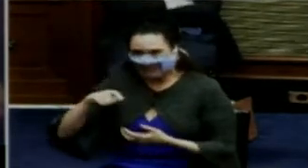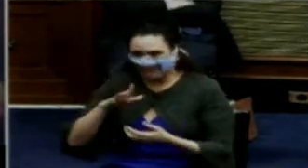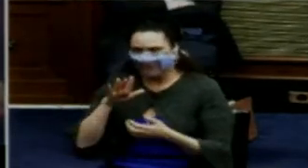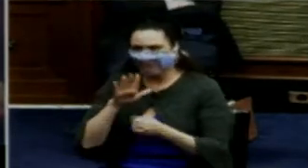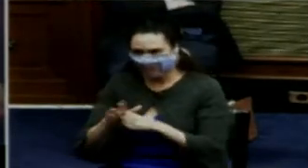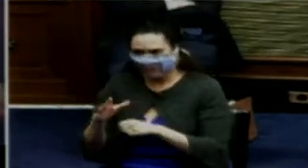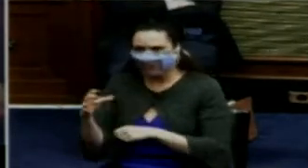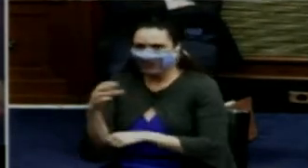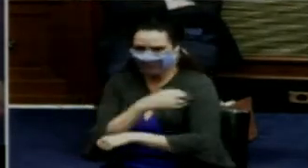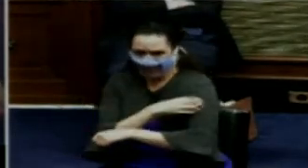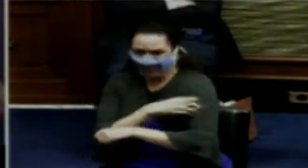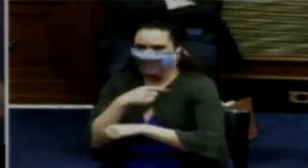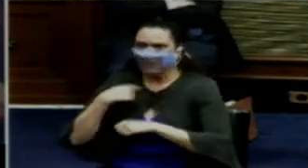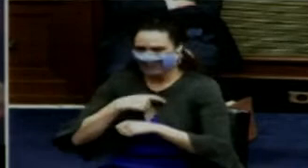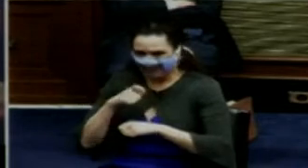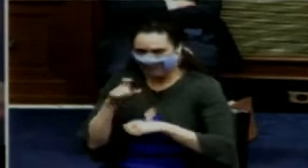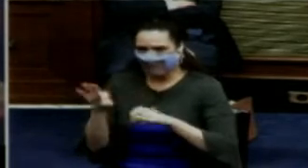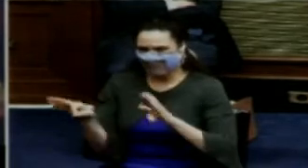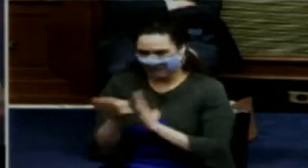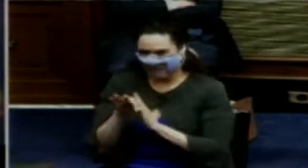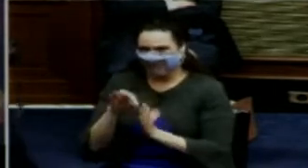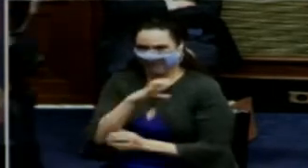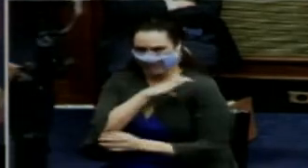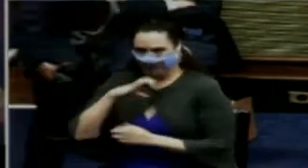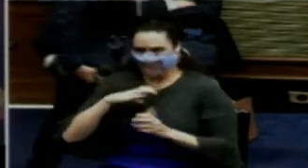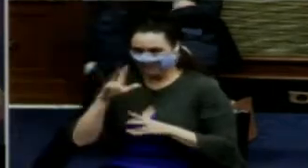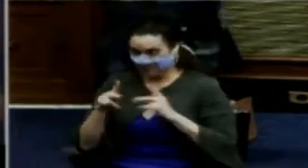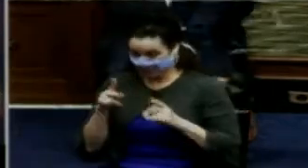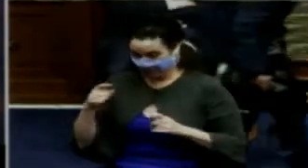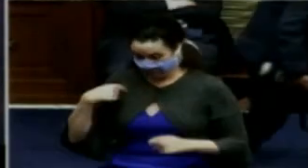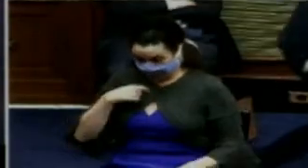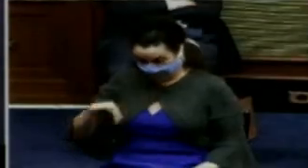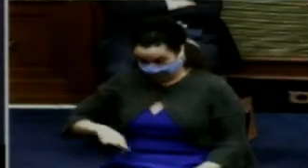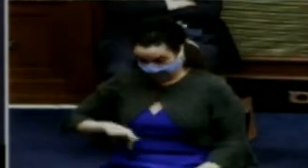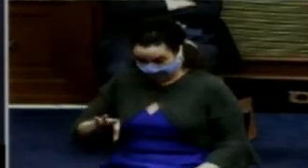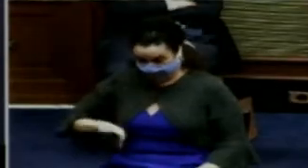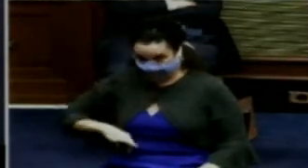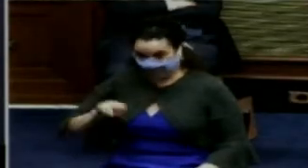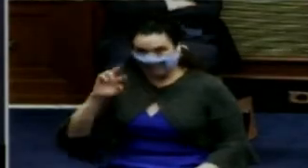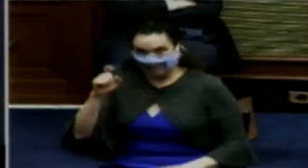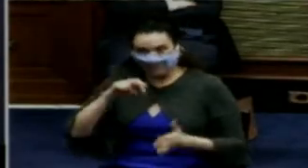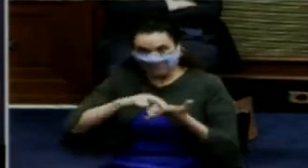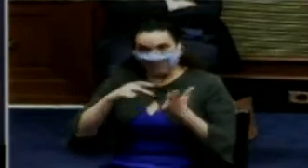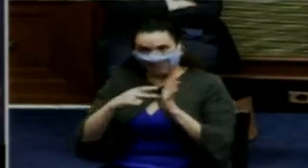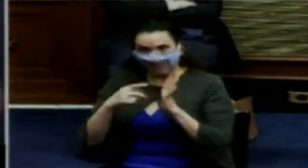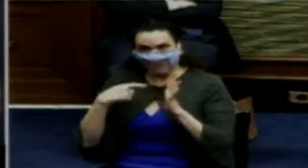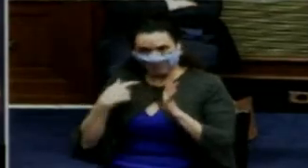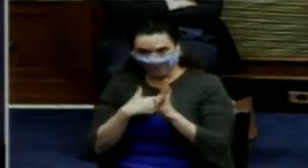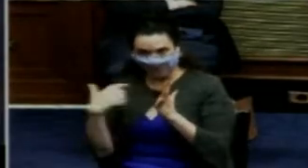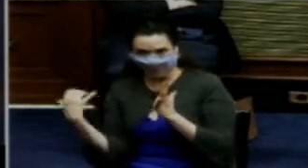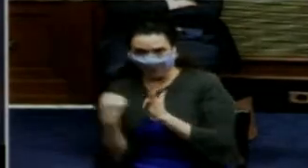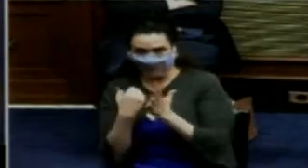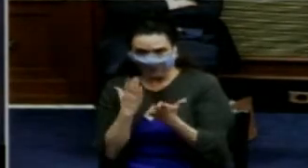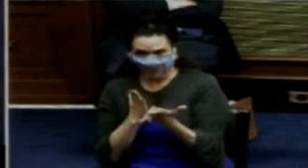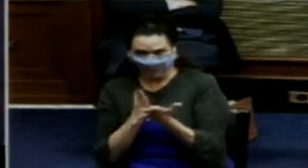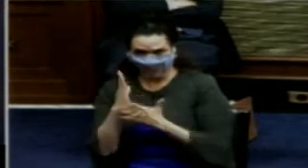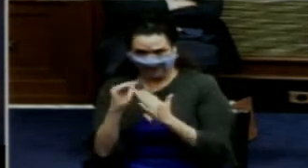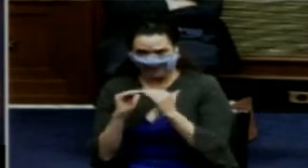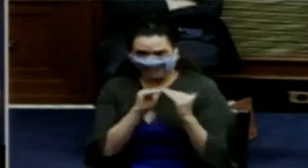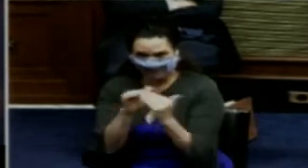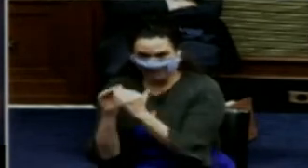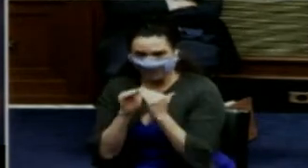Congress. The people of D.C. pay taxes, so they deserve equal representation. No taxation